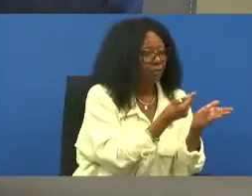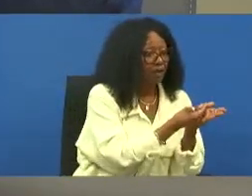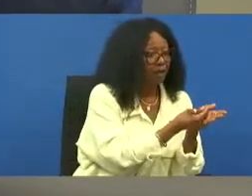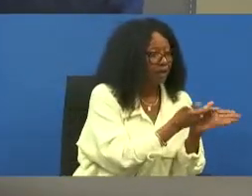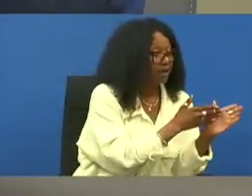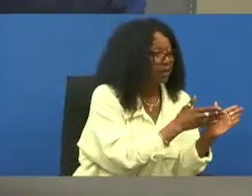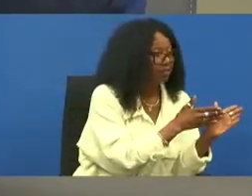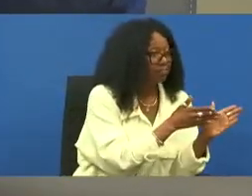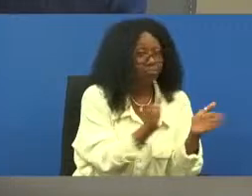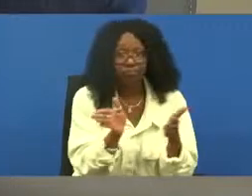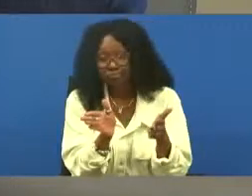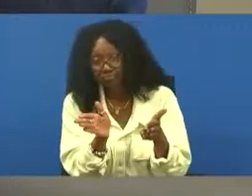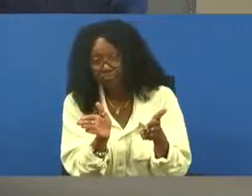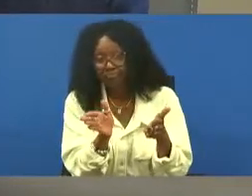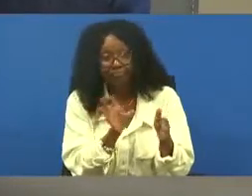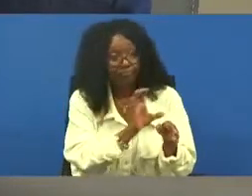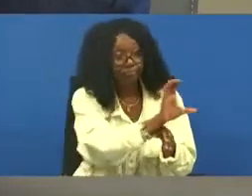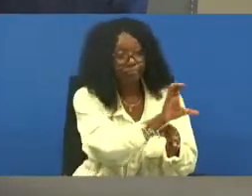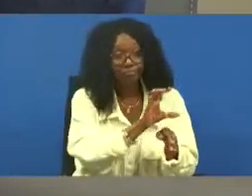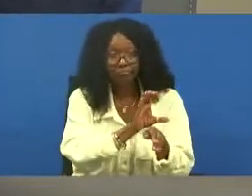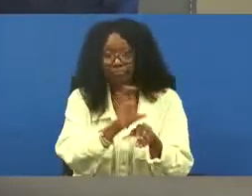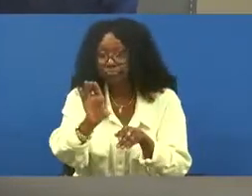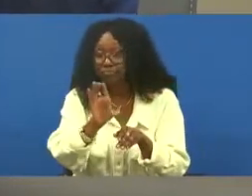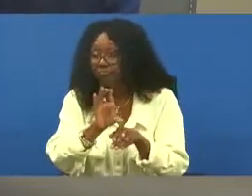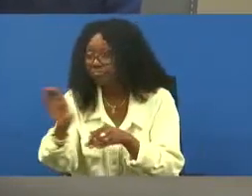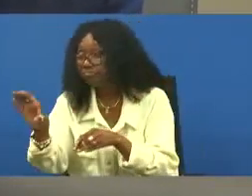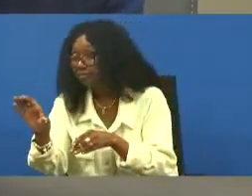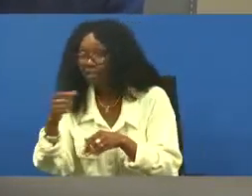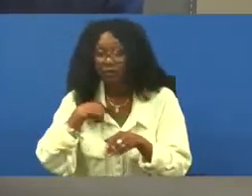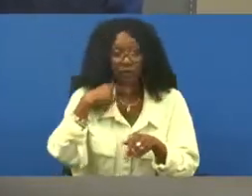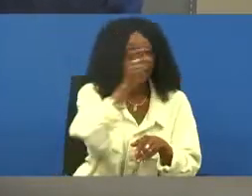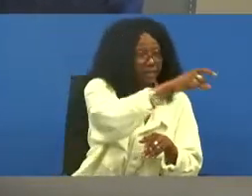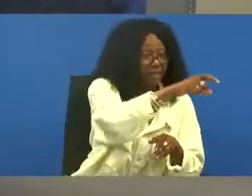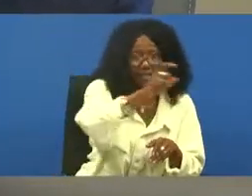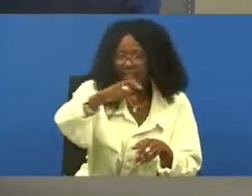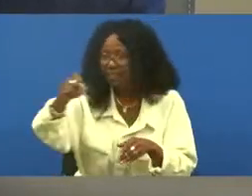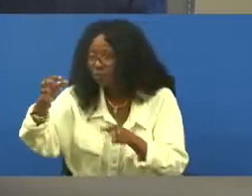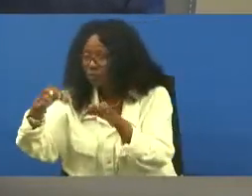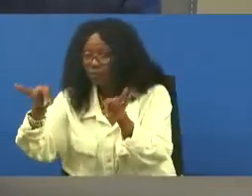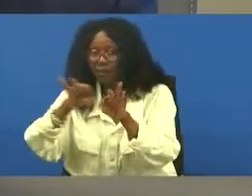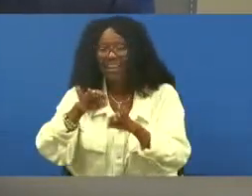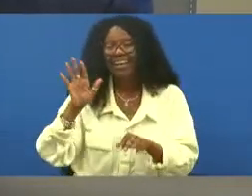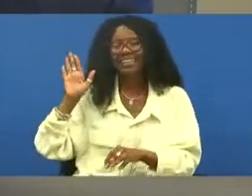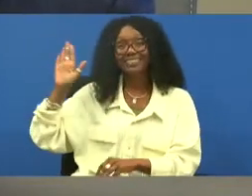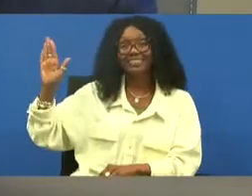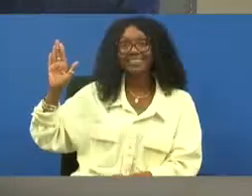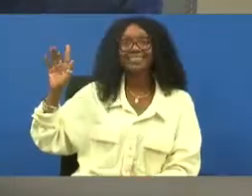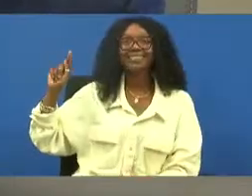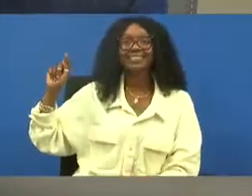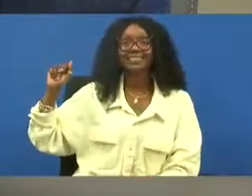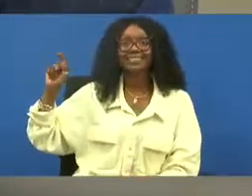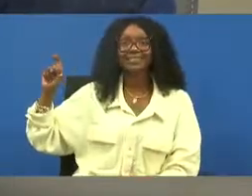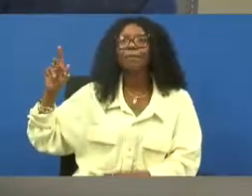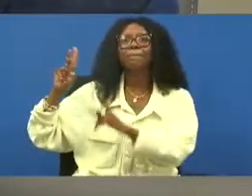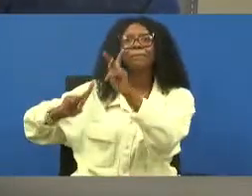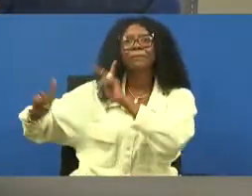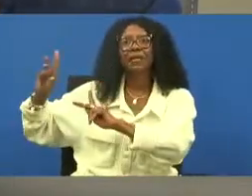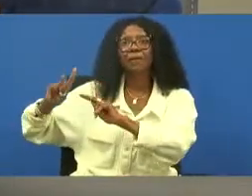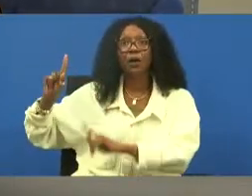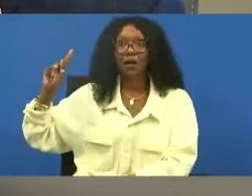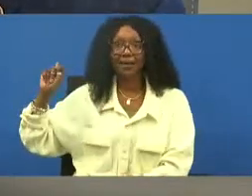we allocate for different departments, and we shift it around when we need to, because it's all taxpayer dollars.